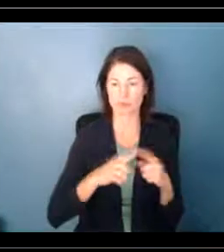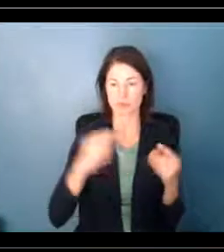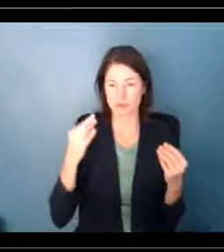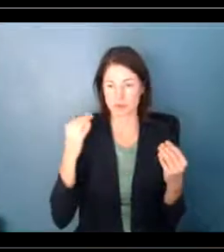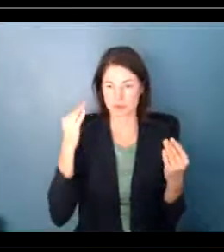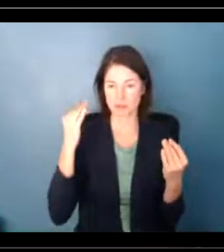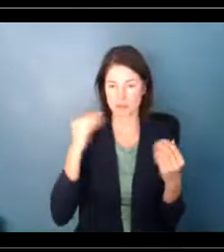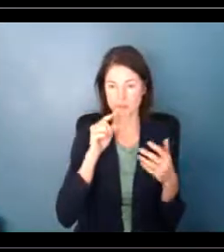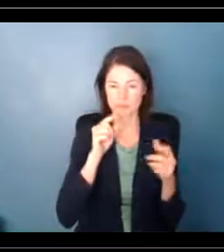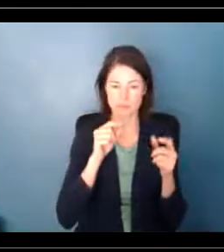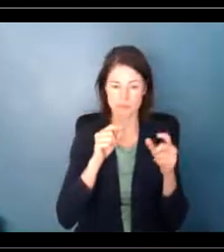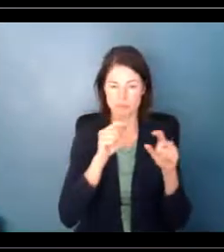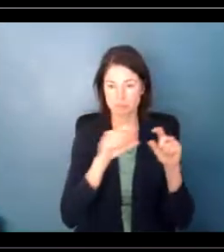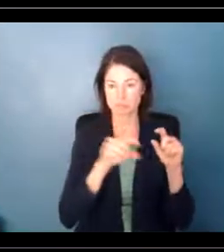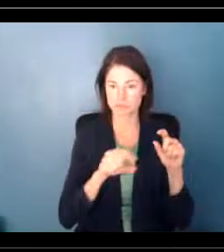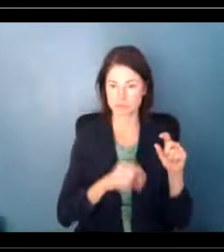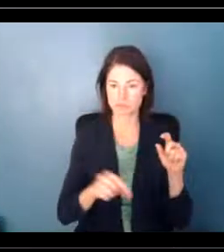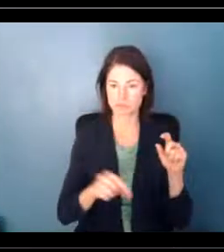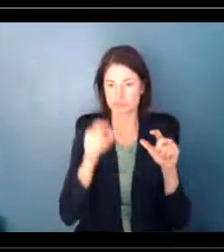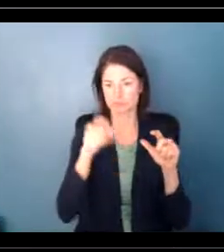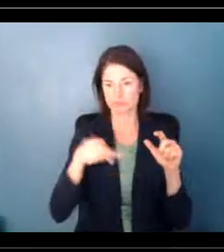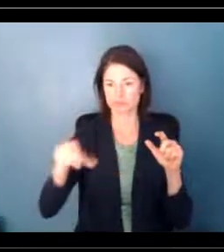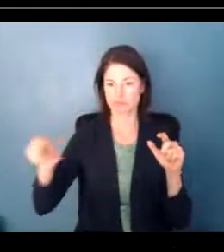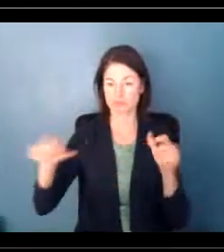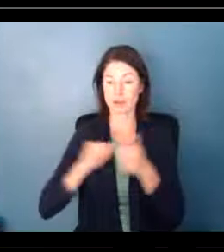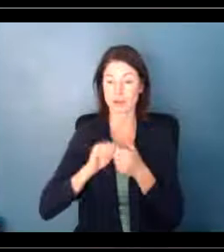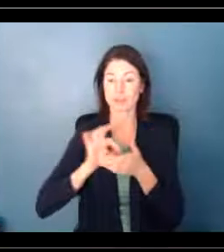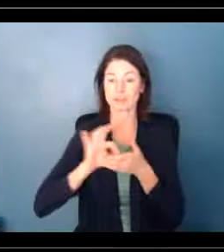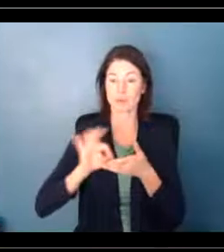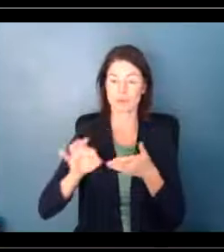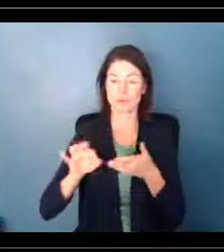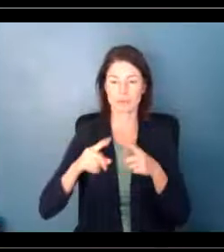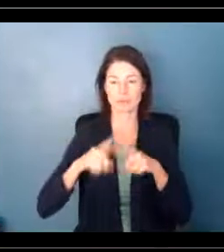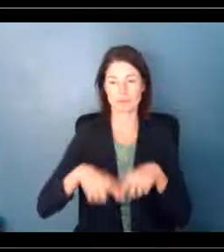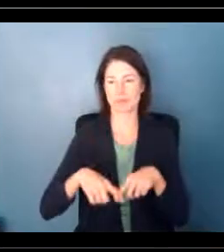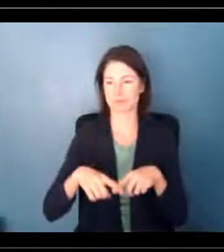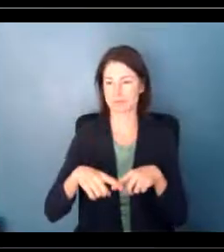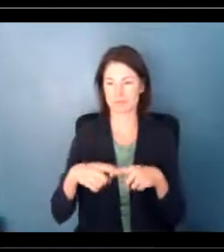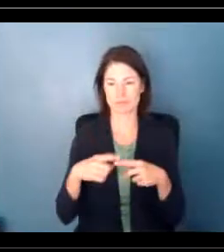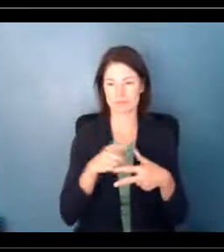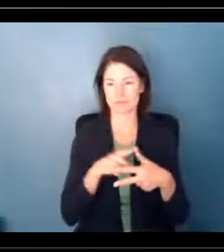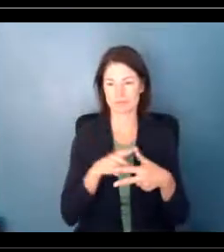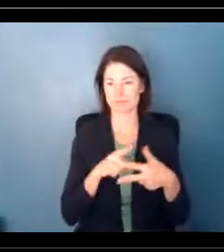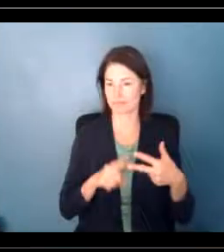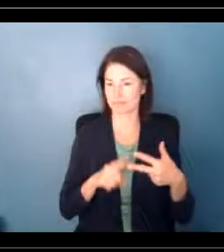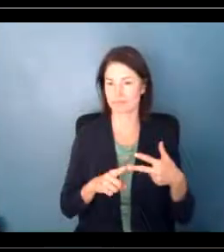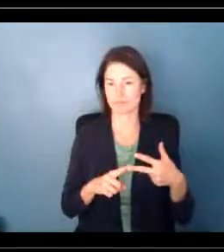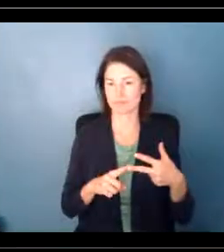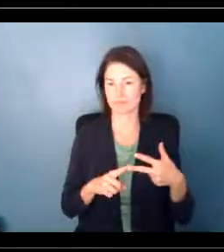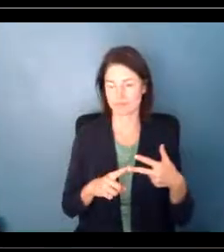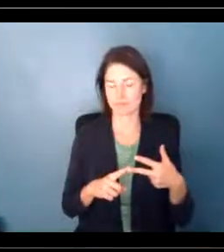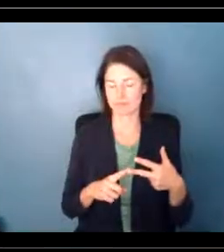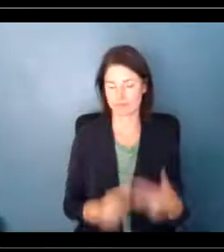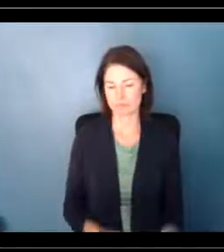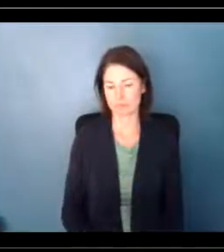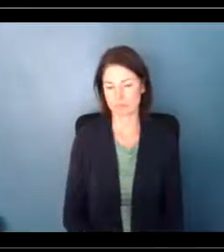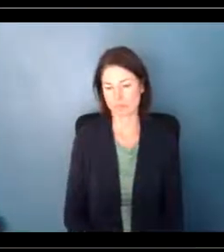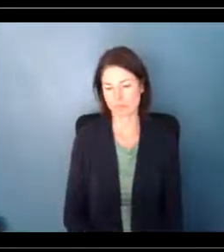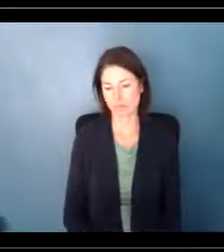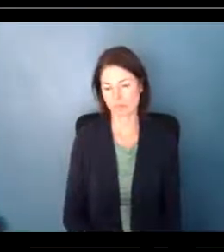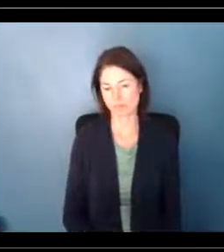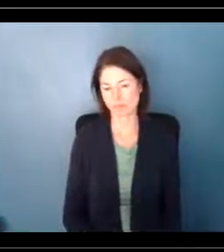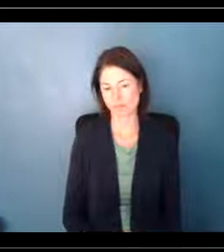these criteria is based off of the context is quite different in comparison to how we would evaluate a